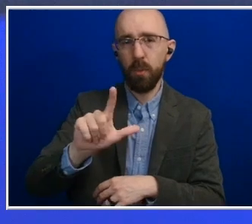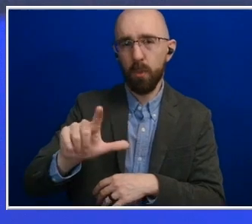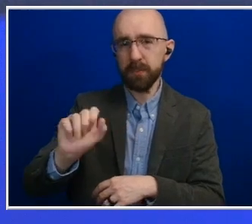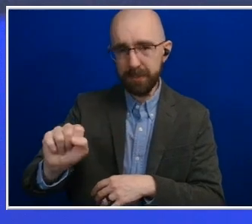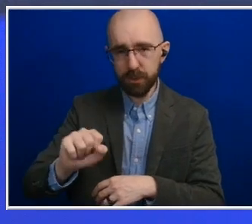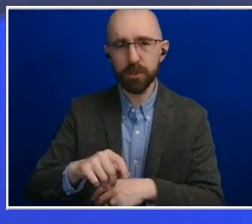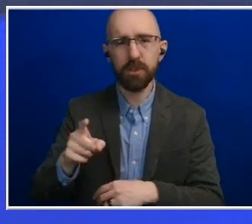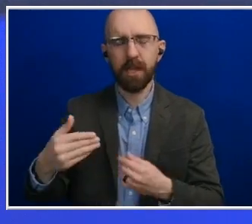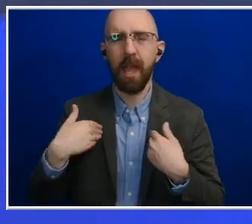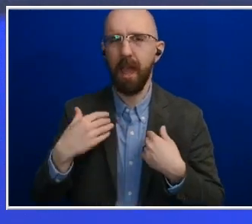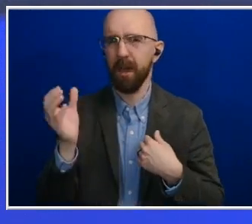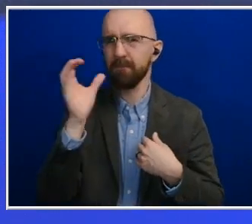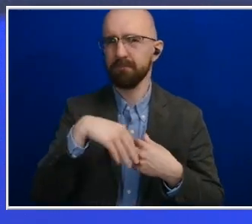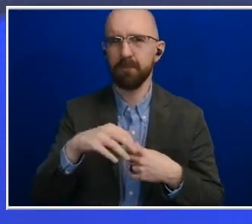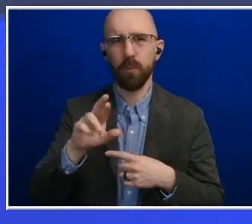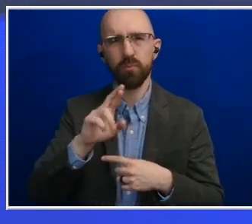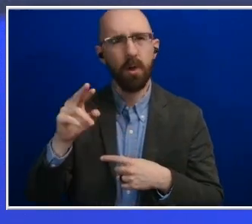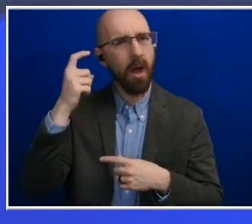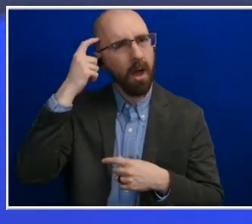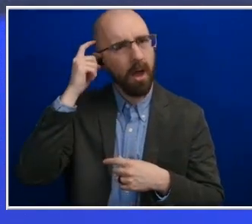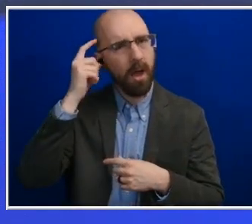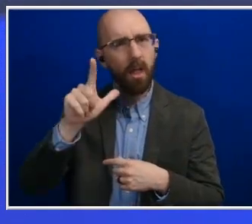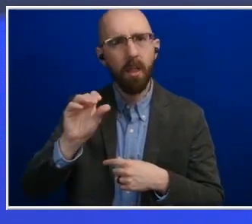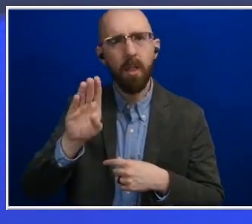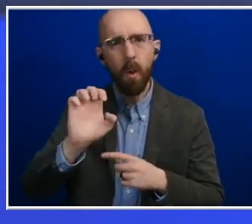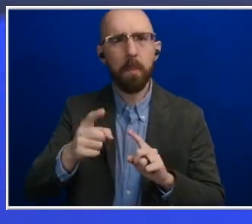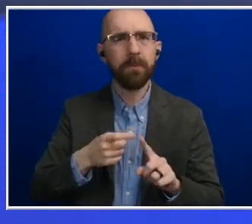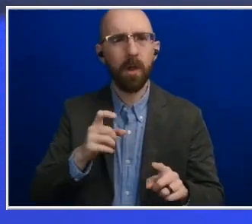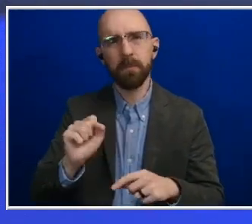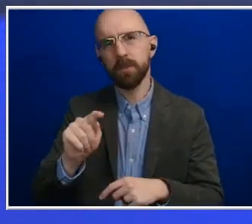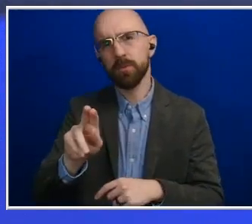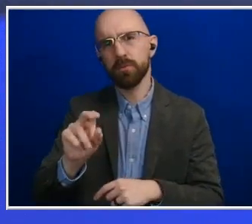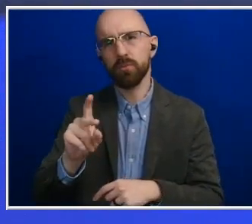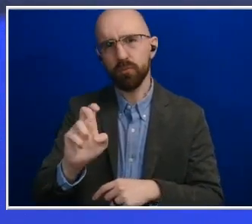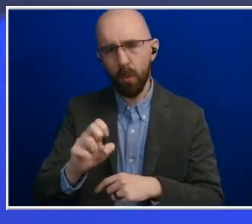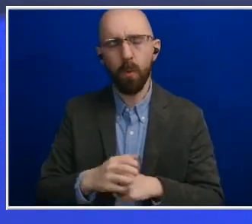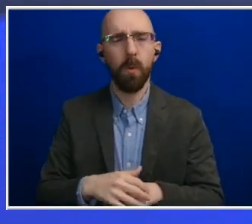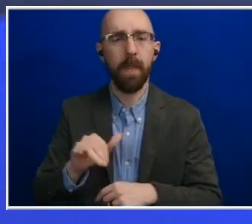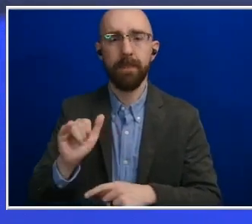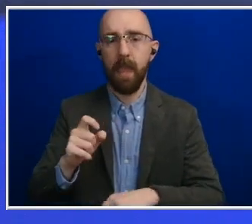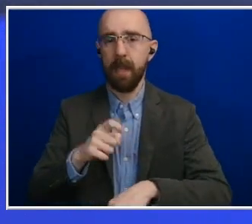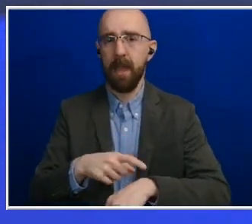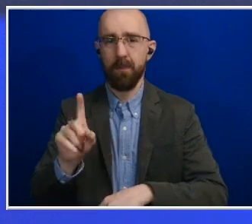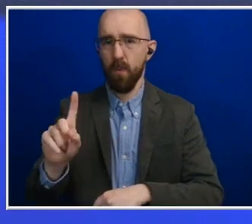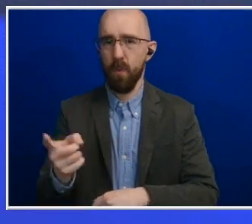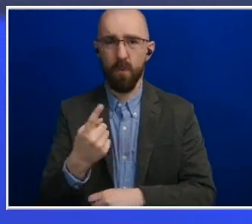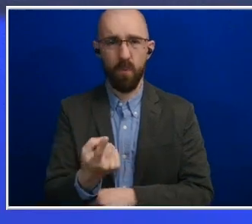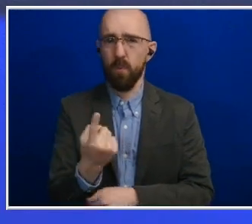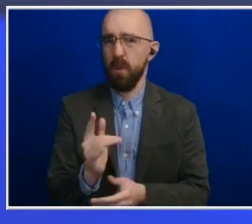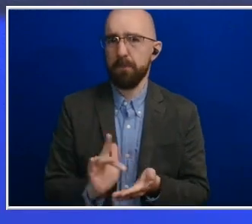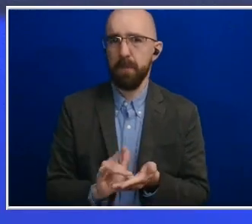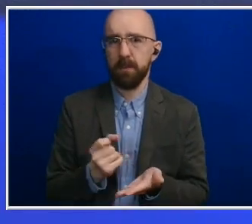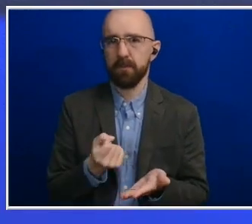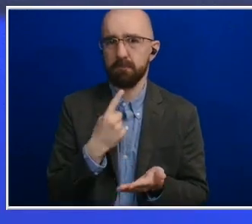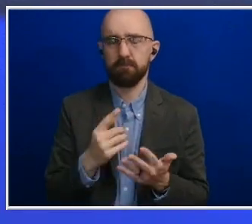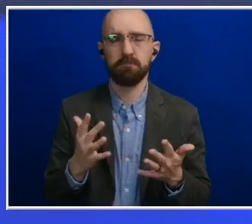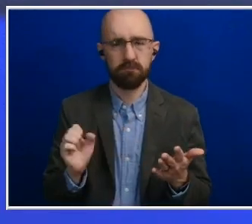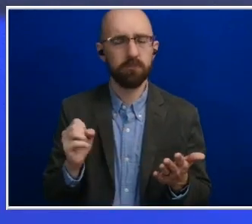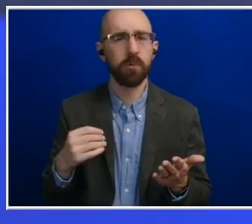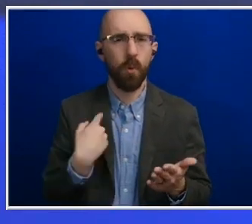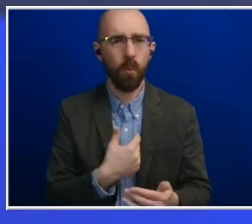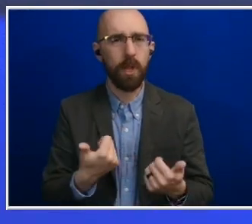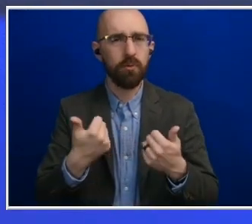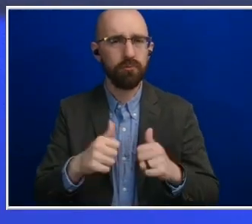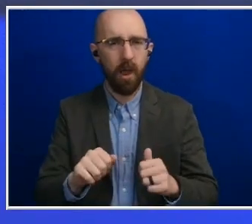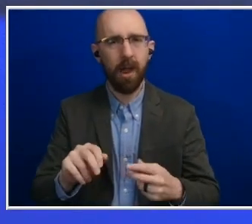right temporal lobe, from the stroke. At that point, you were only on one medication, so we tried a second one,